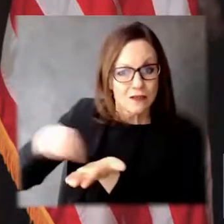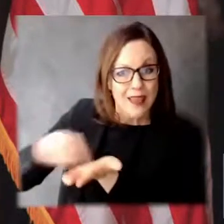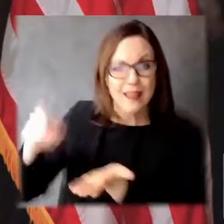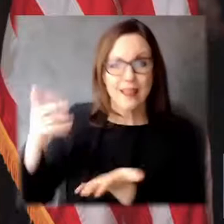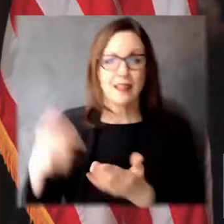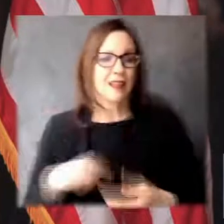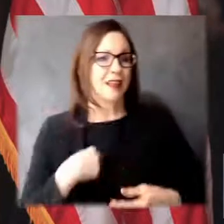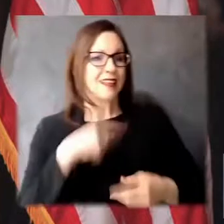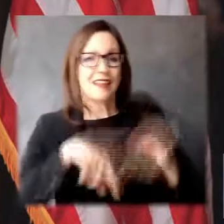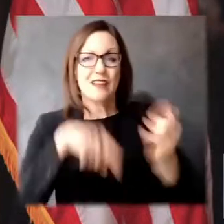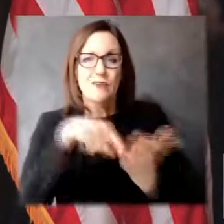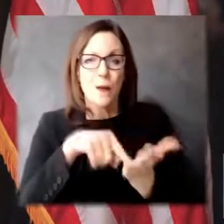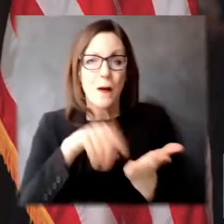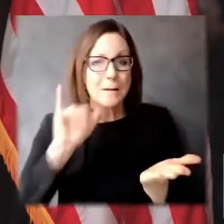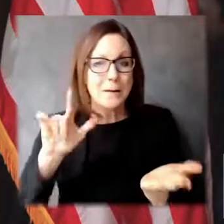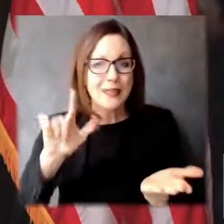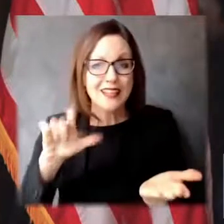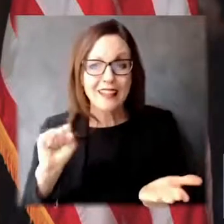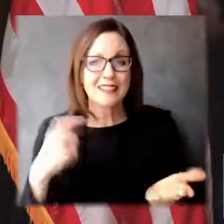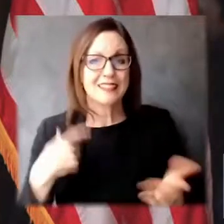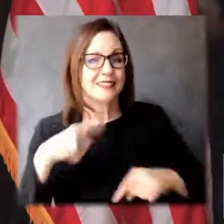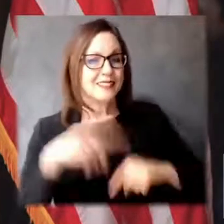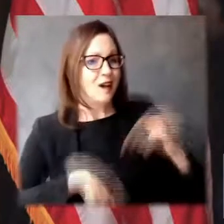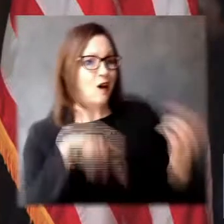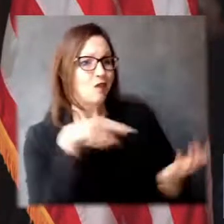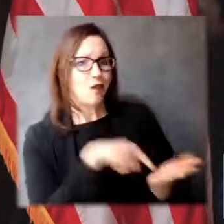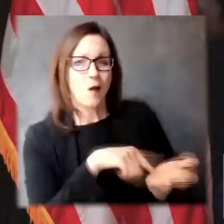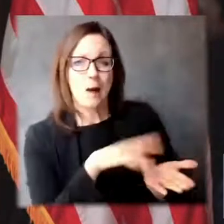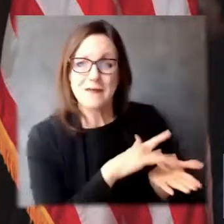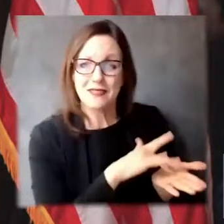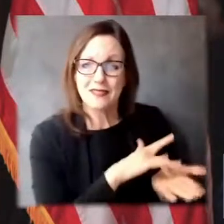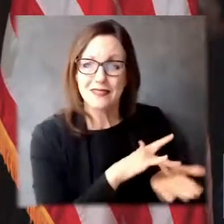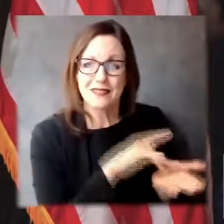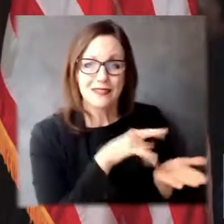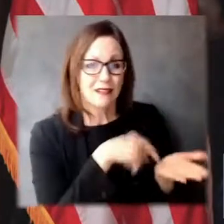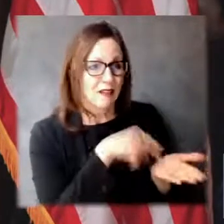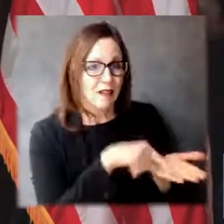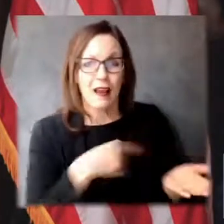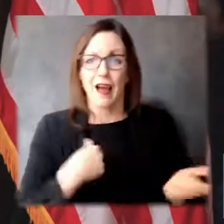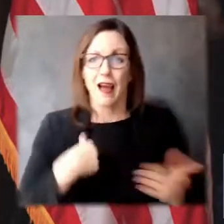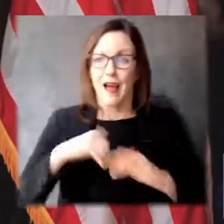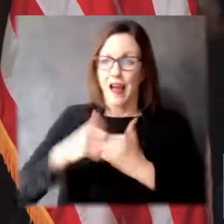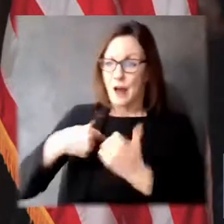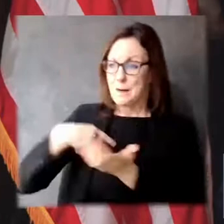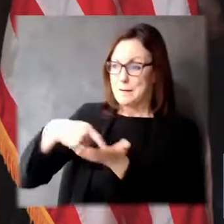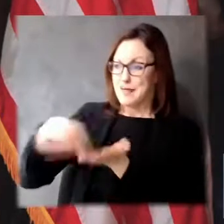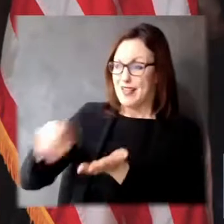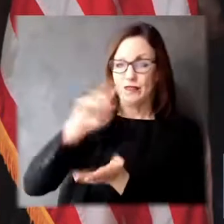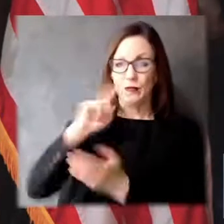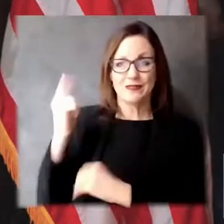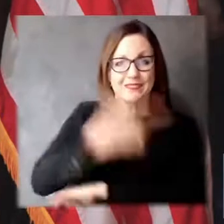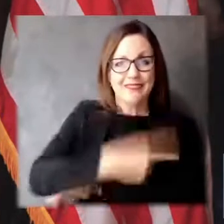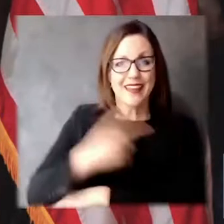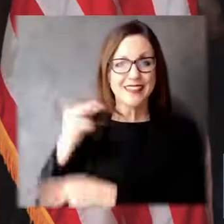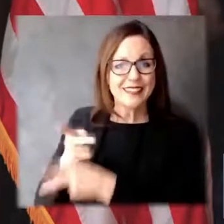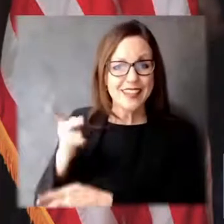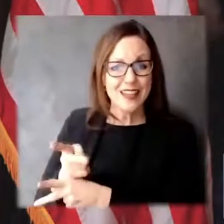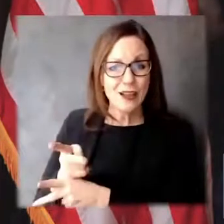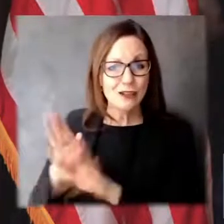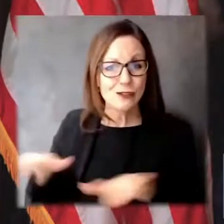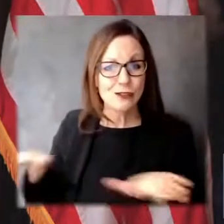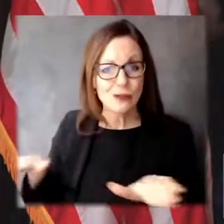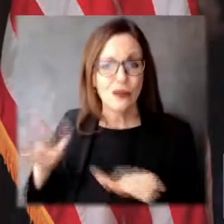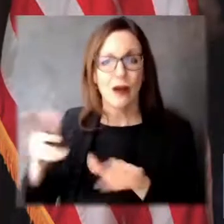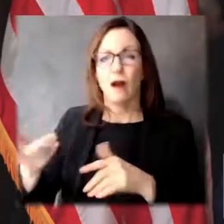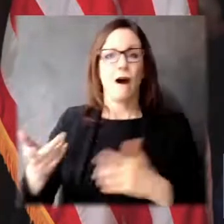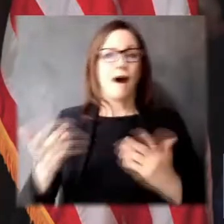distance. Worried about affording childcare for your kids and how this pandemic has affected them. I know